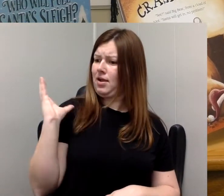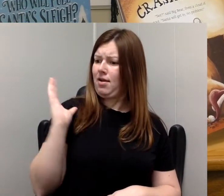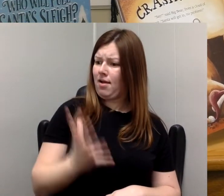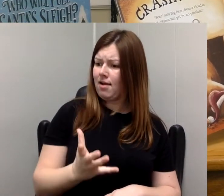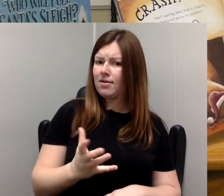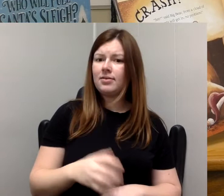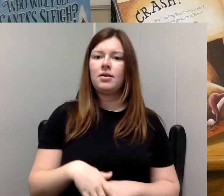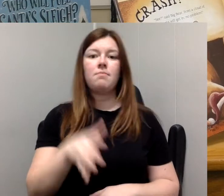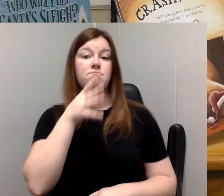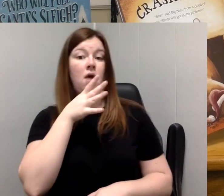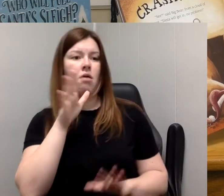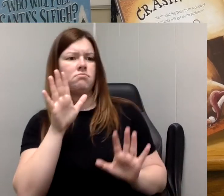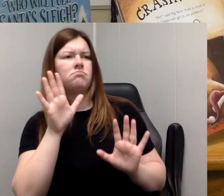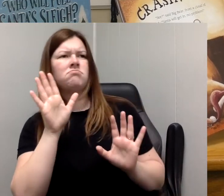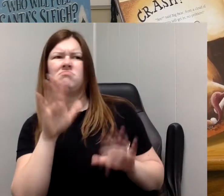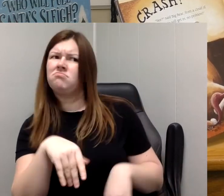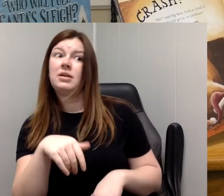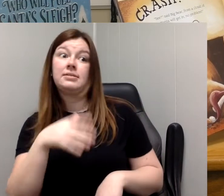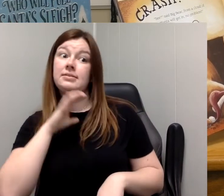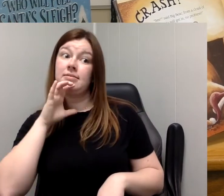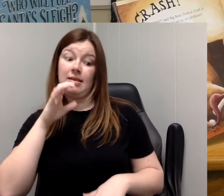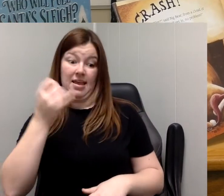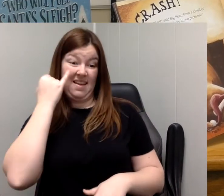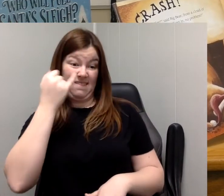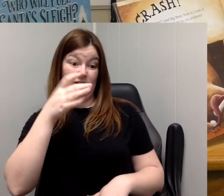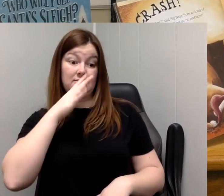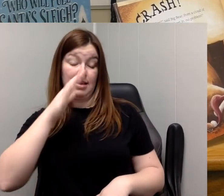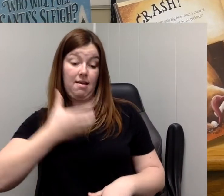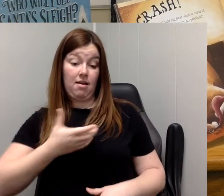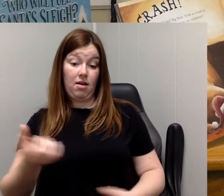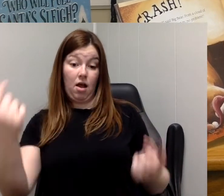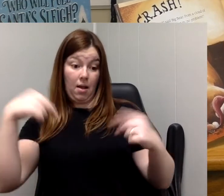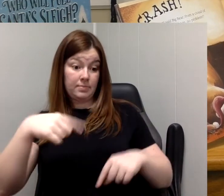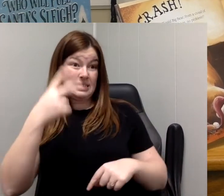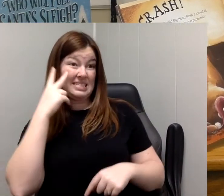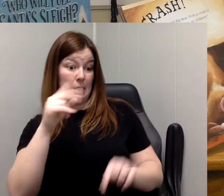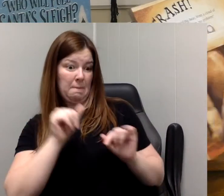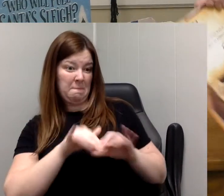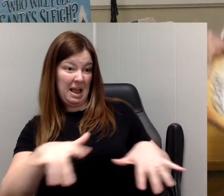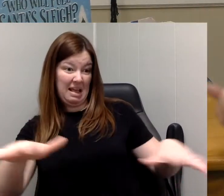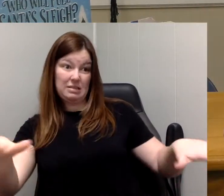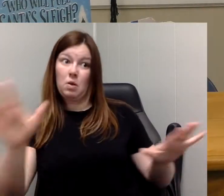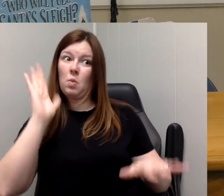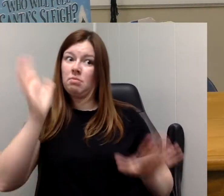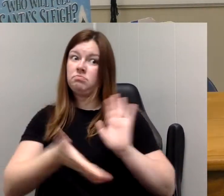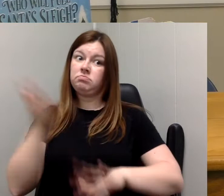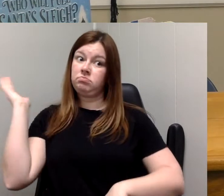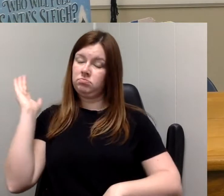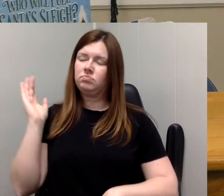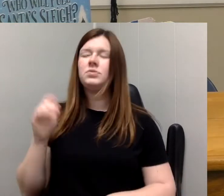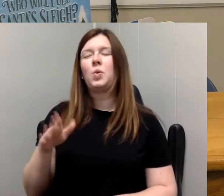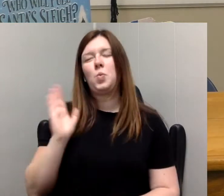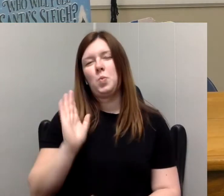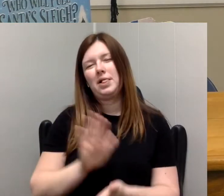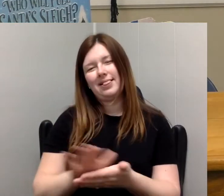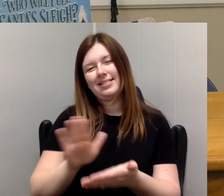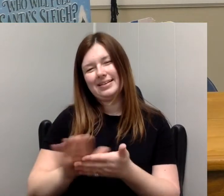if he sees this mess," said Mommy Bear. "We'll clean it up," said Little Bear.